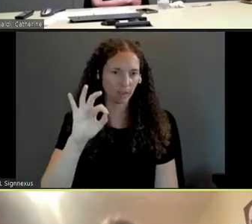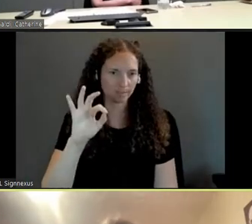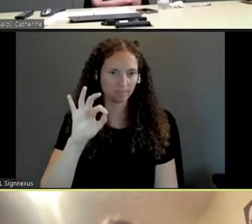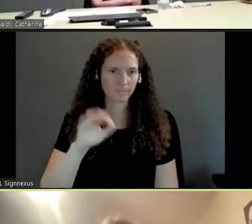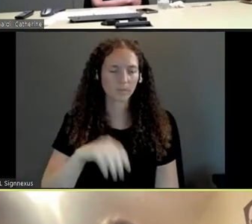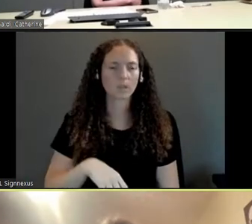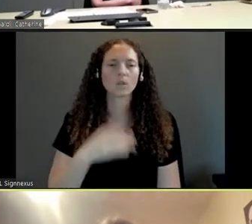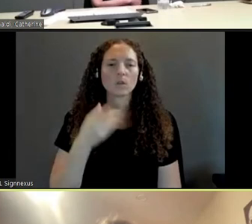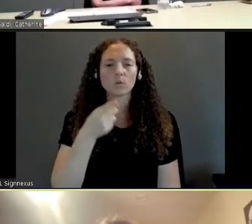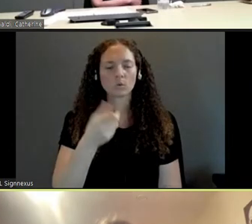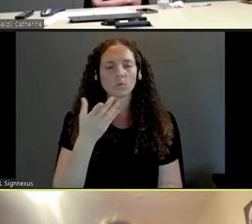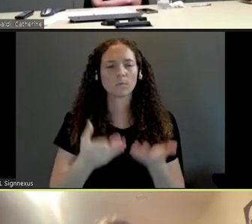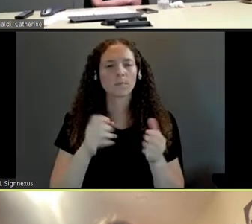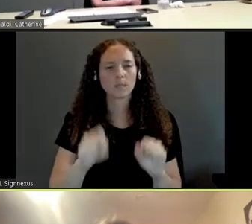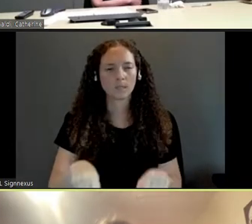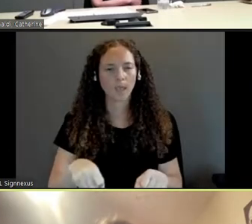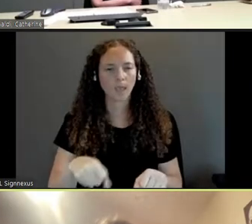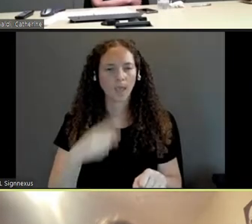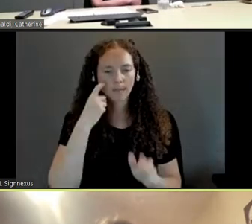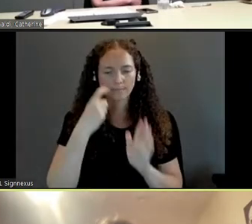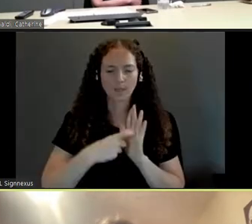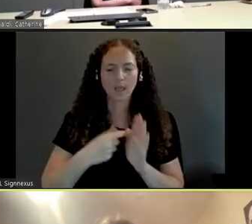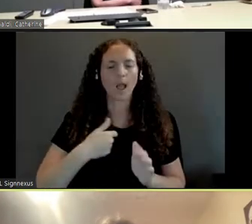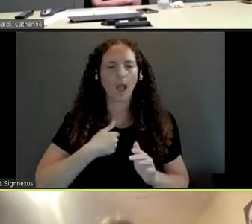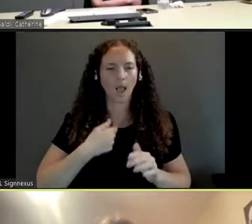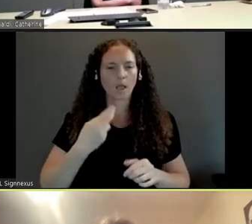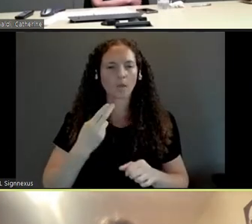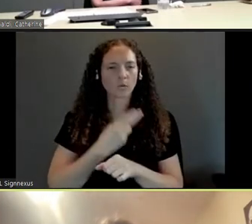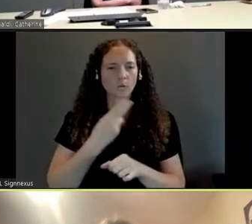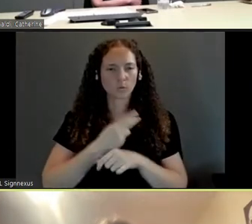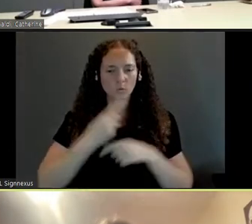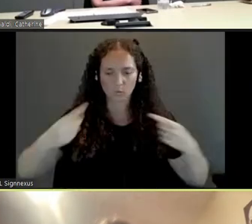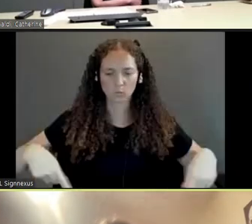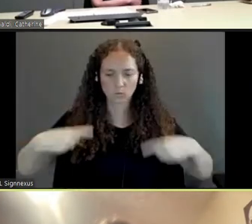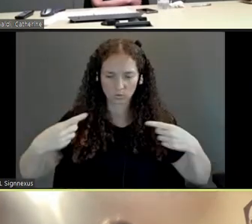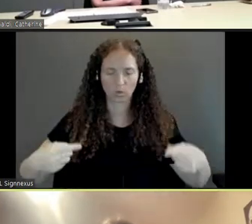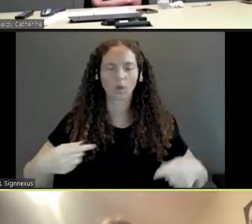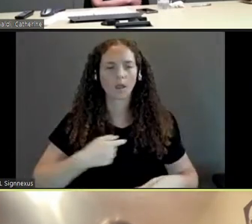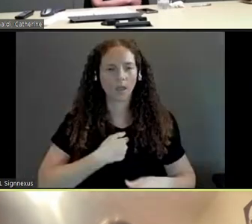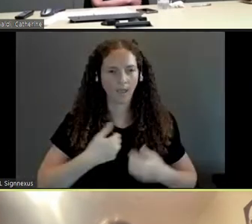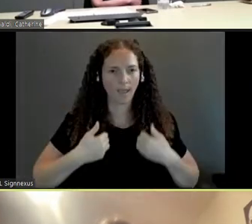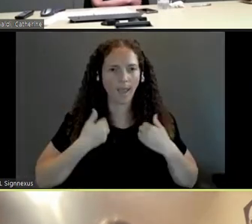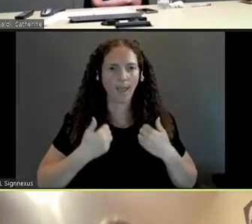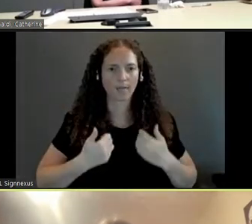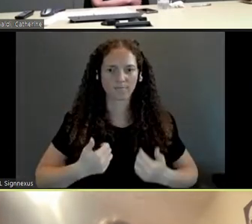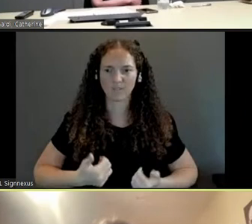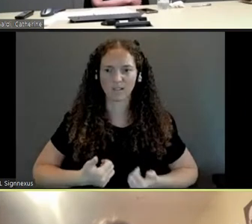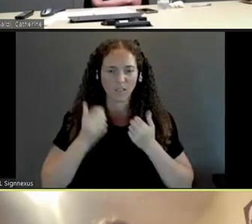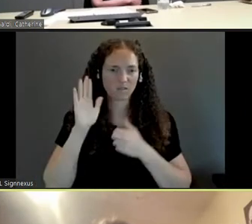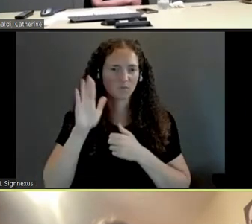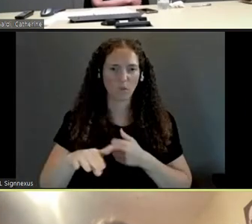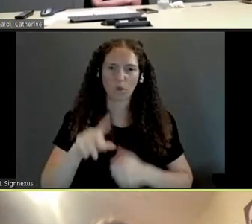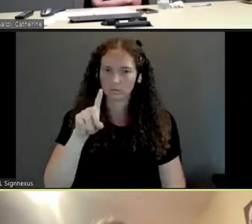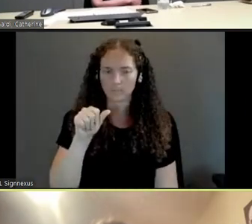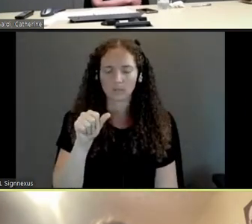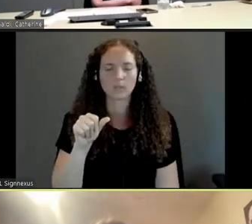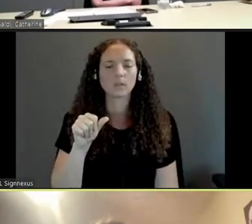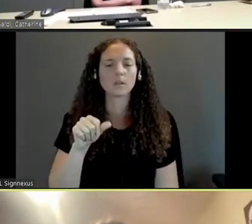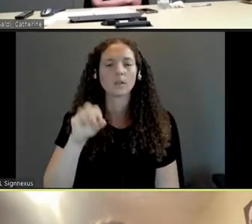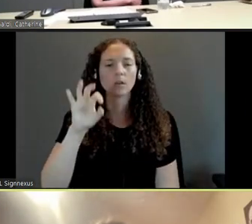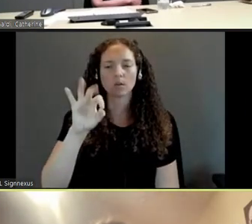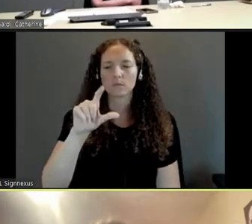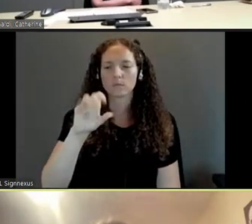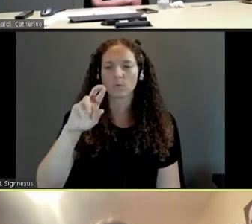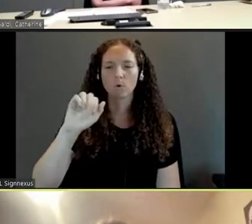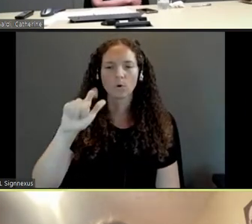can probably see, I'm a wheelchair user. I have a lifelong disability. And the Floral Park station just got